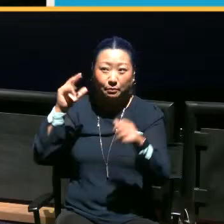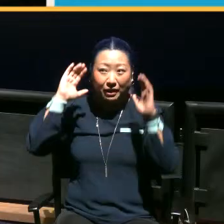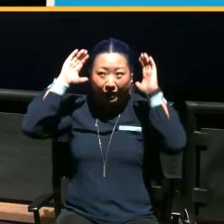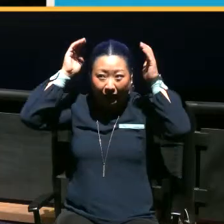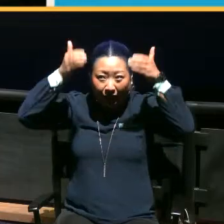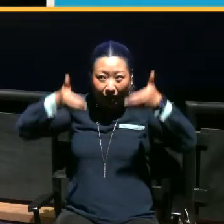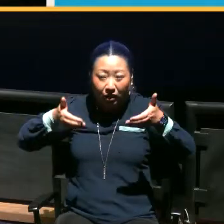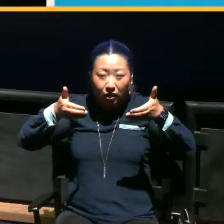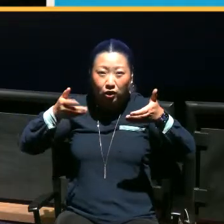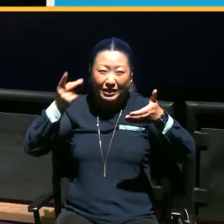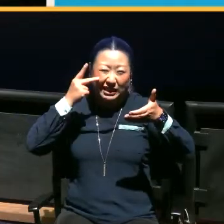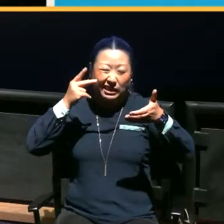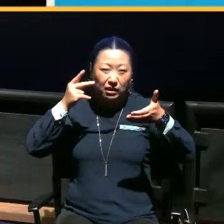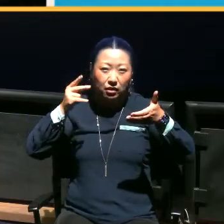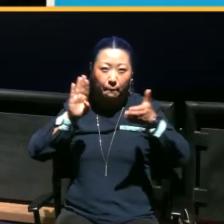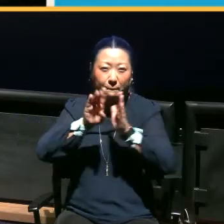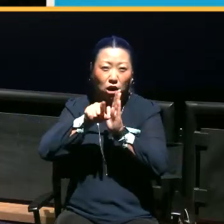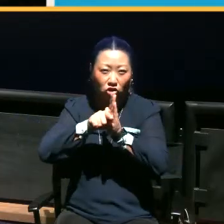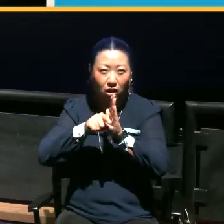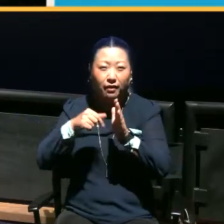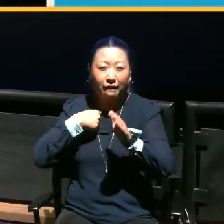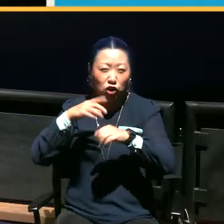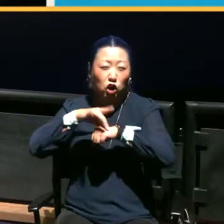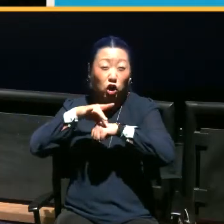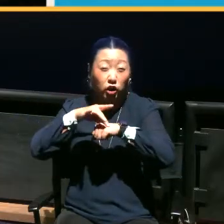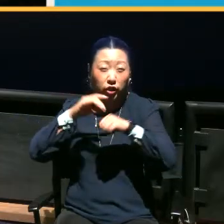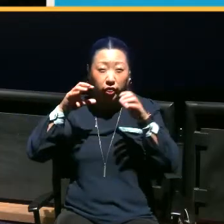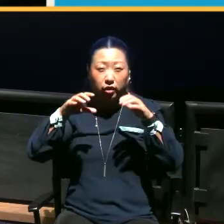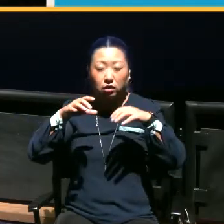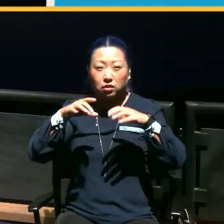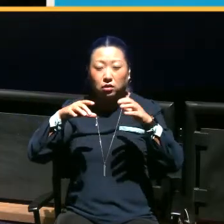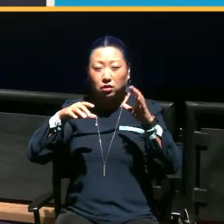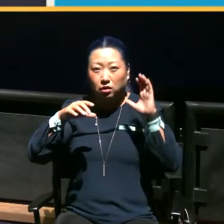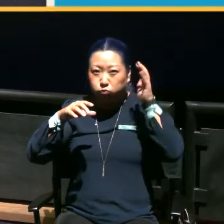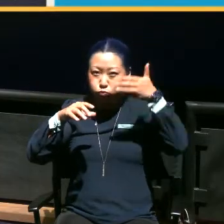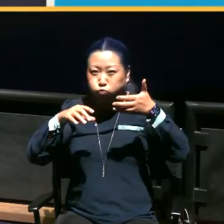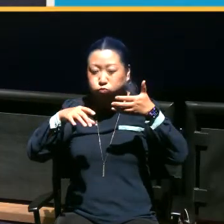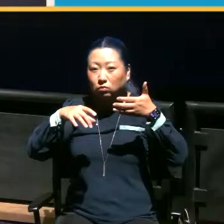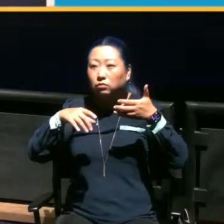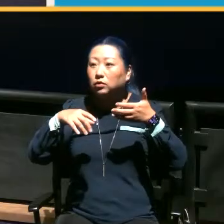visor. It was extraordinary. I mean, looking at the Earth,